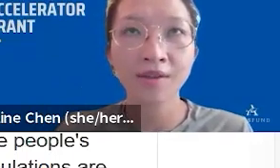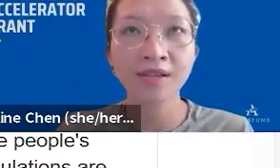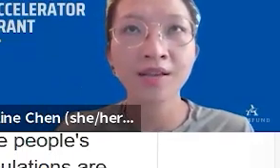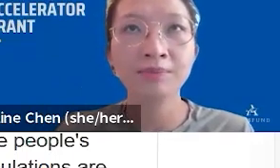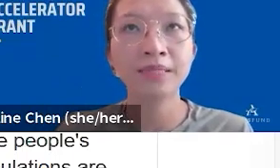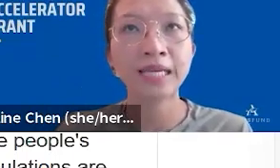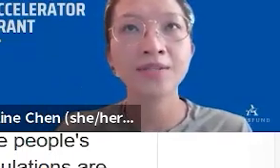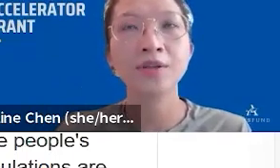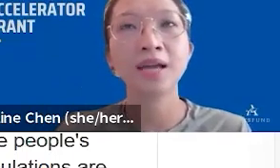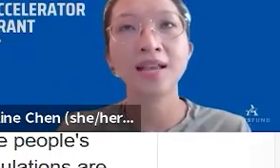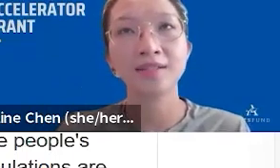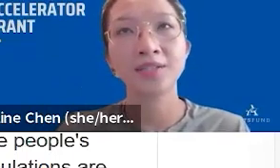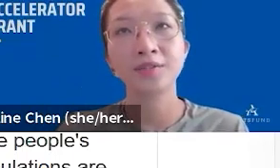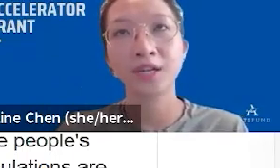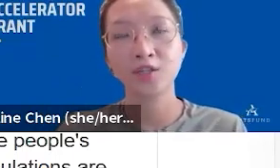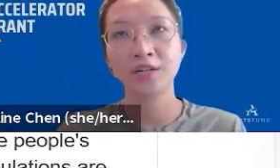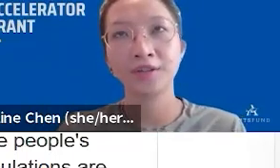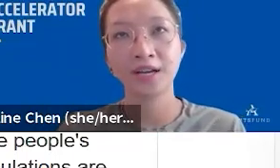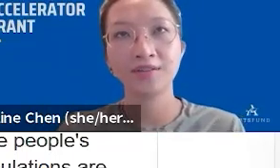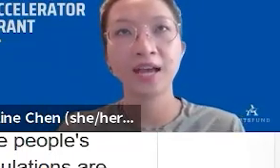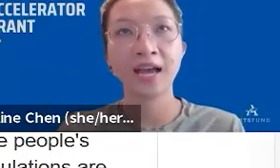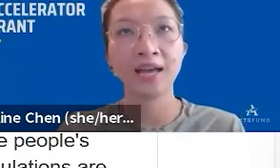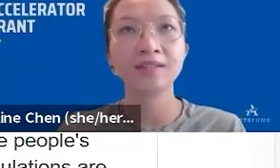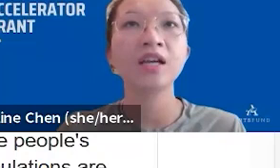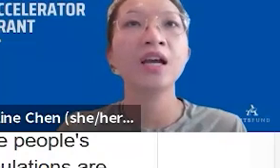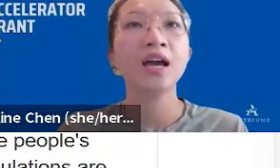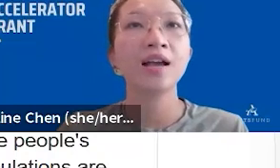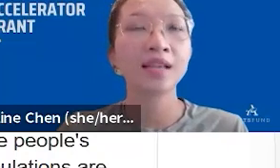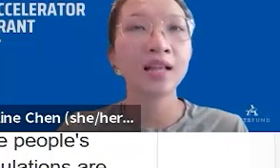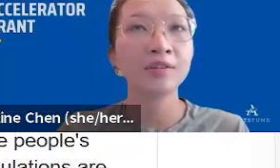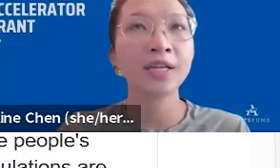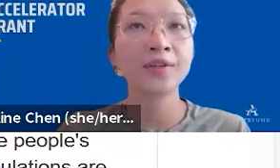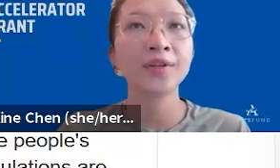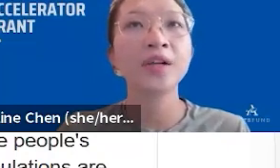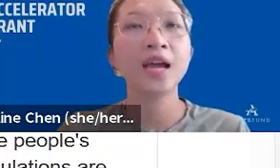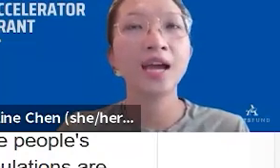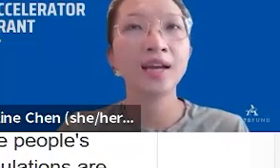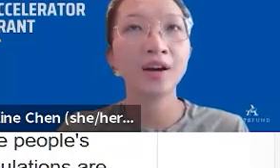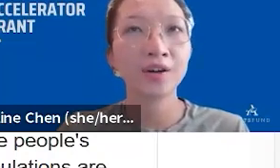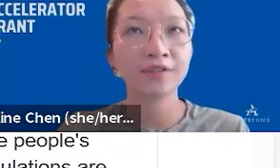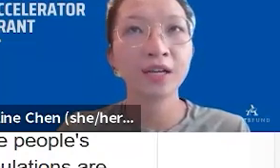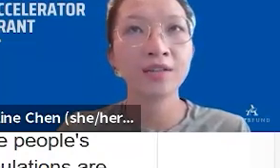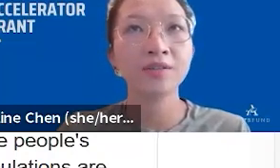the process, please don't hesitate to reach out to us at